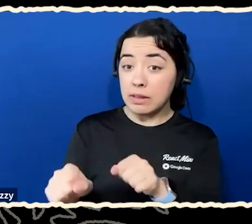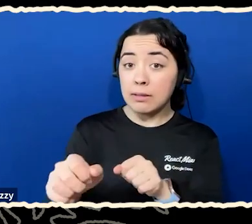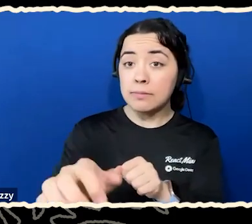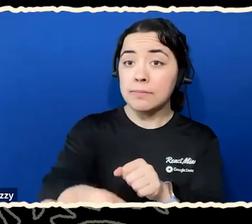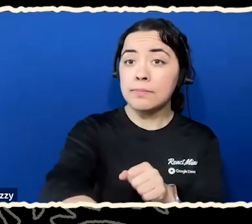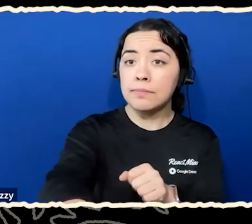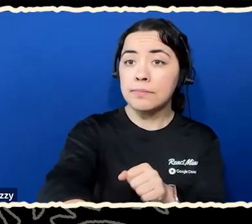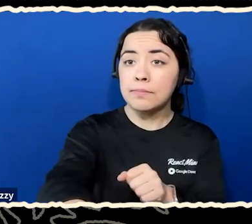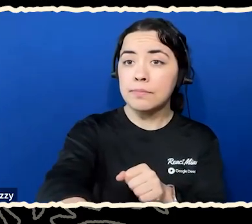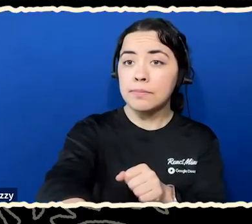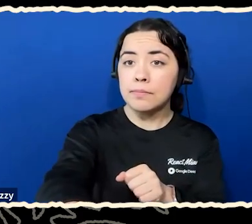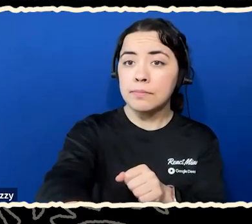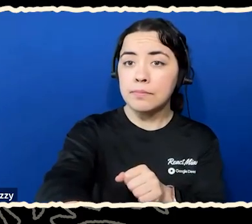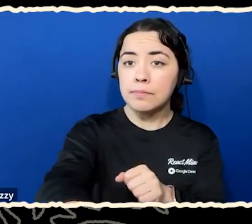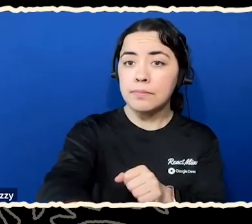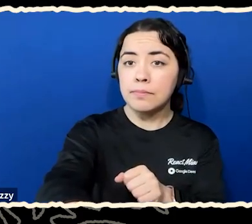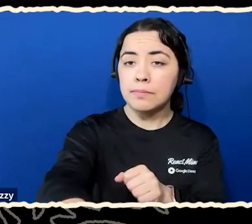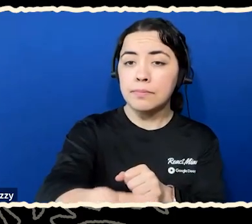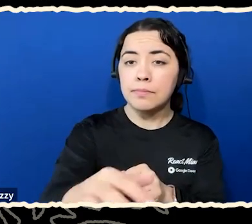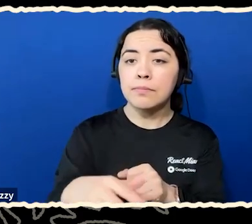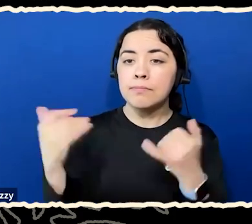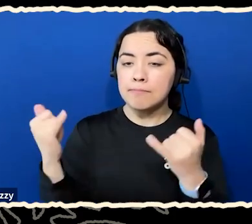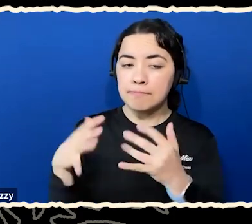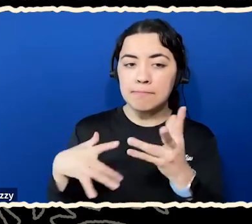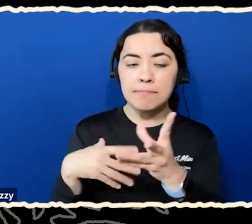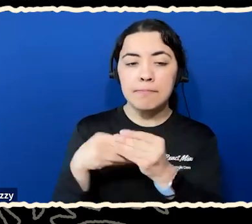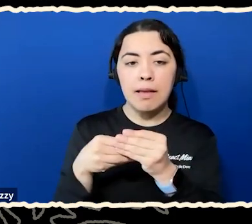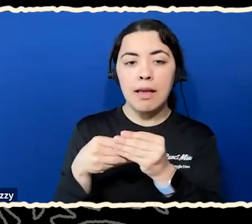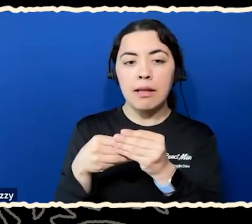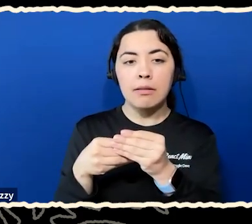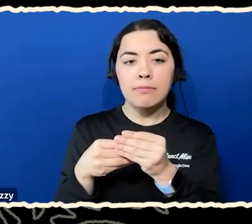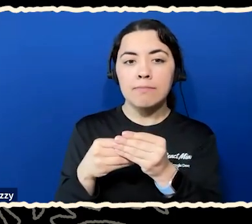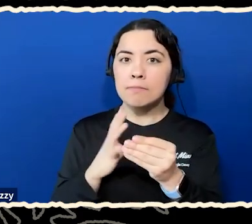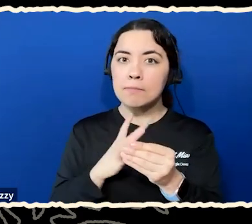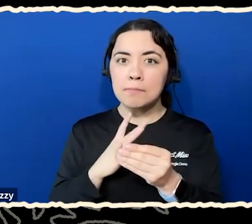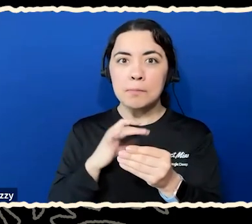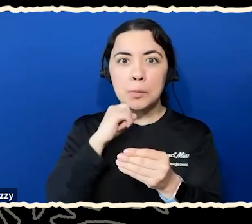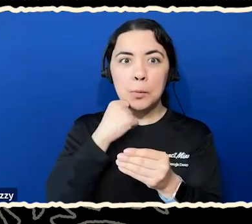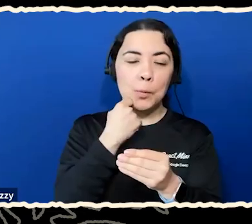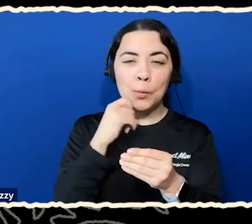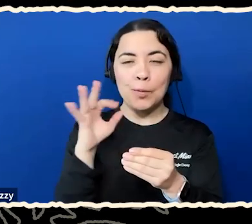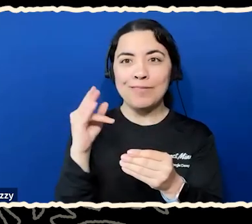while here. Let's add a bunch of cool features to this feature.